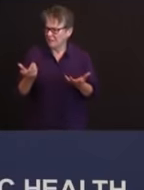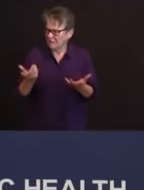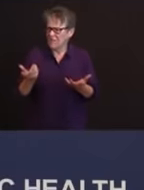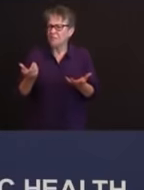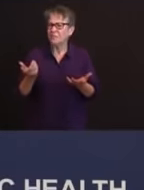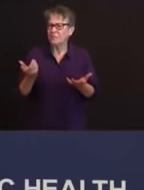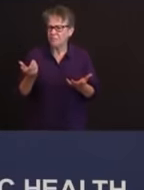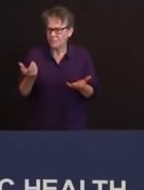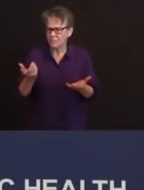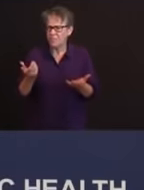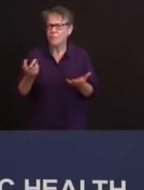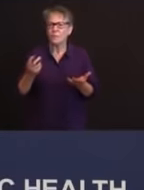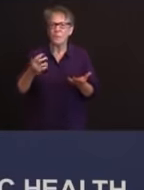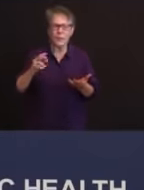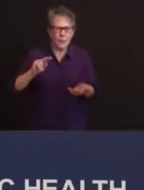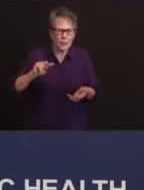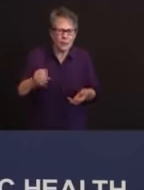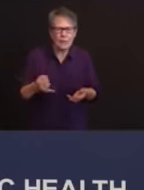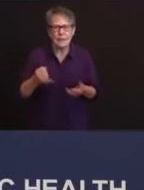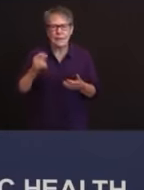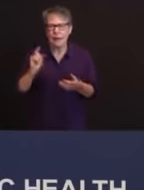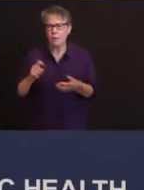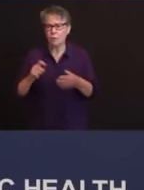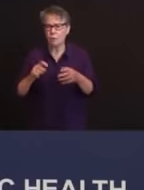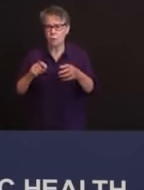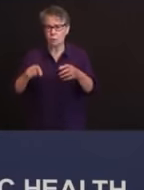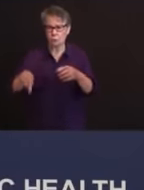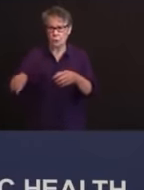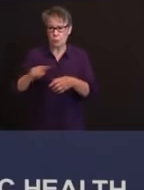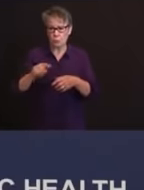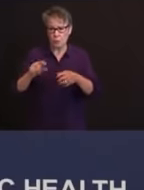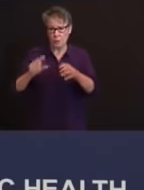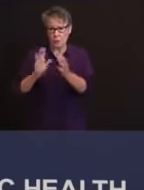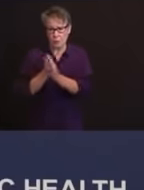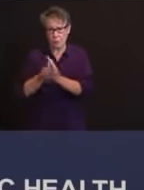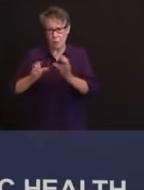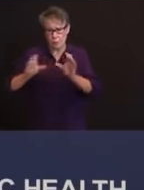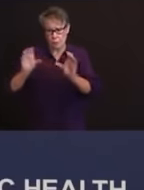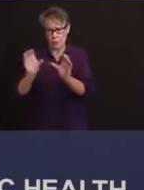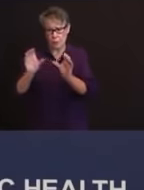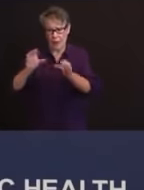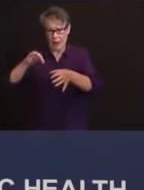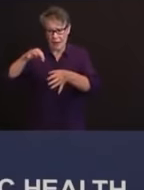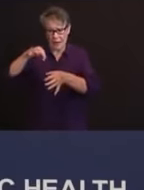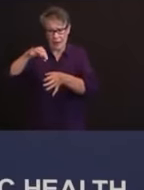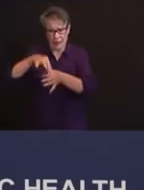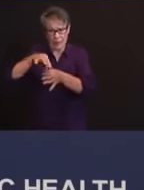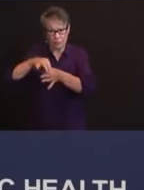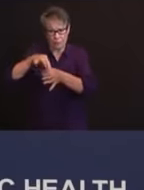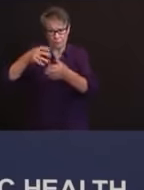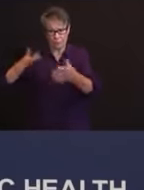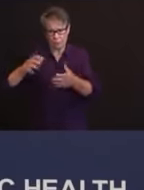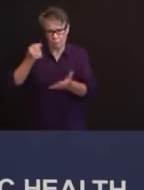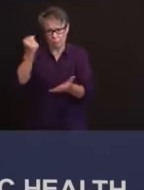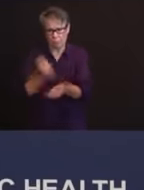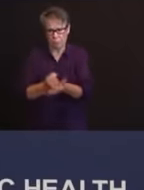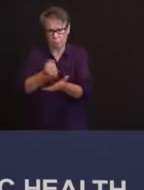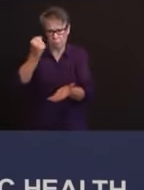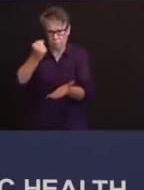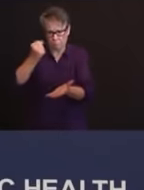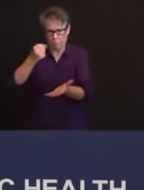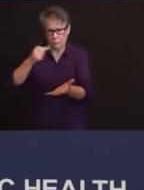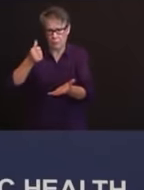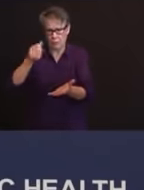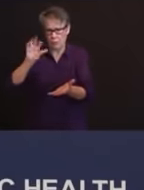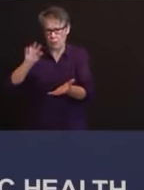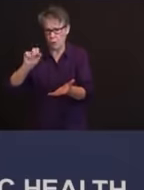November 20th. So tomorrow's the last day, November 10th, the mail-ins count. You start counting provisionals on the 11th, and you have to